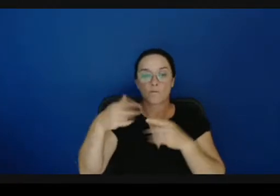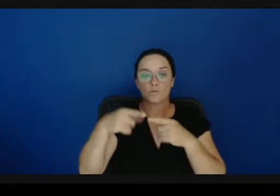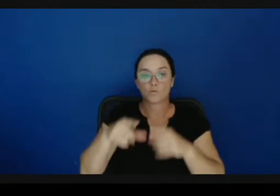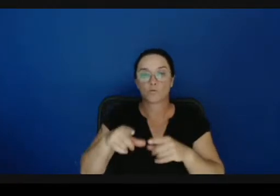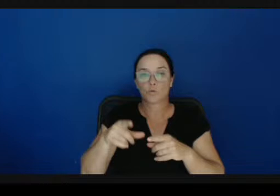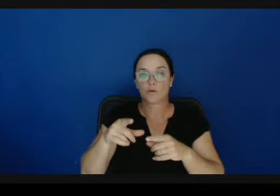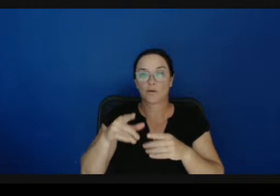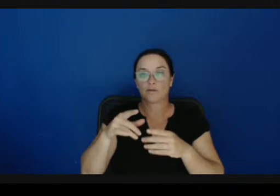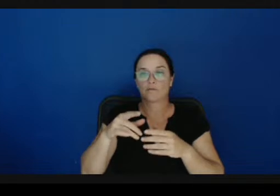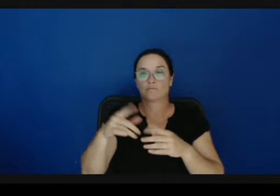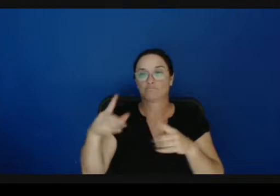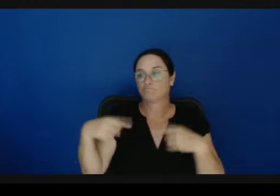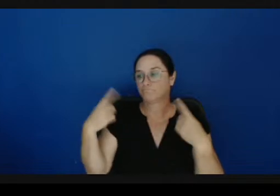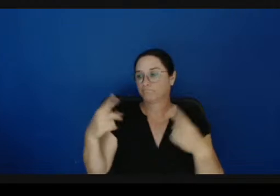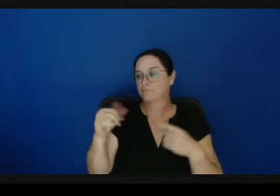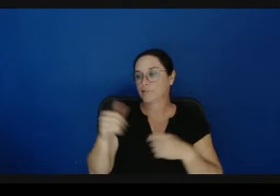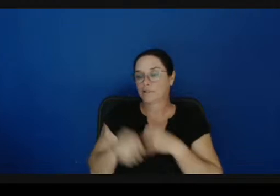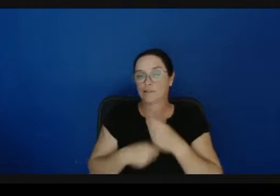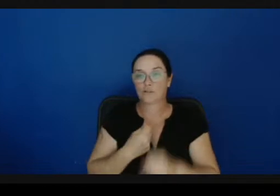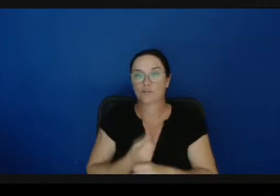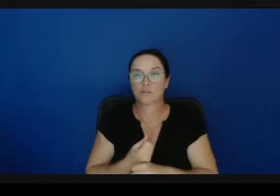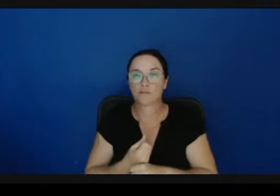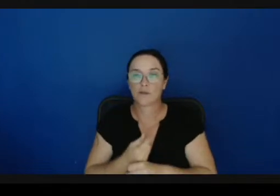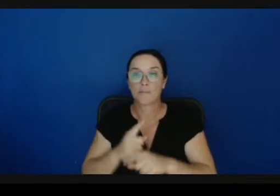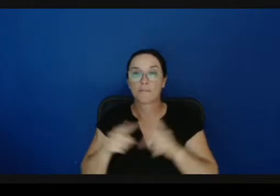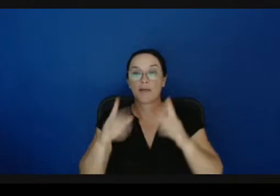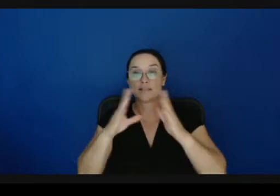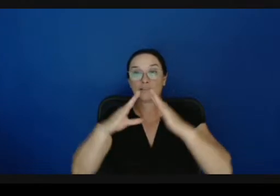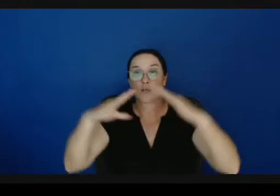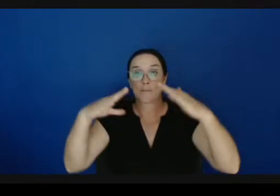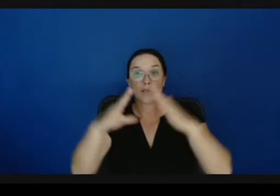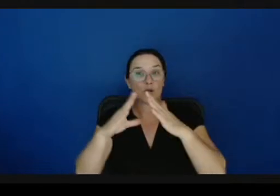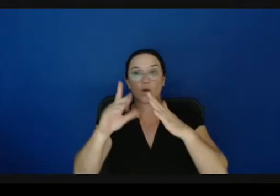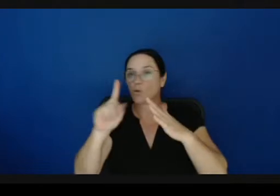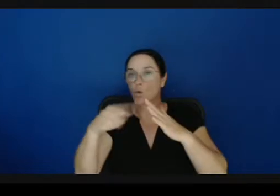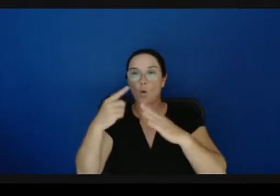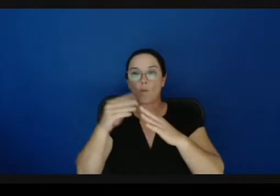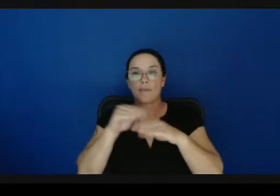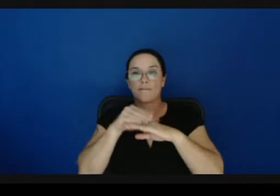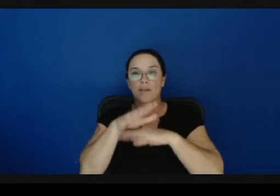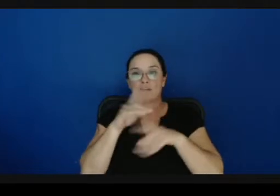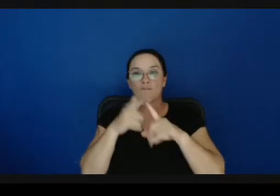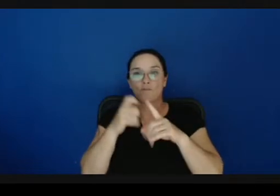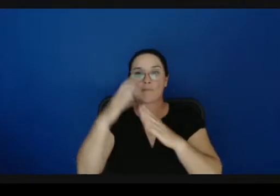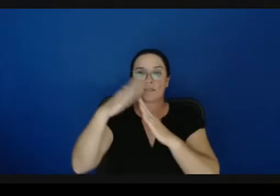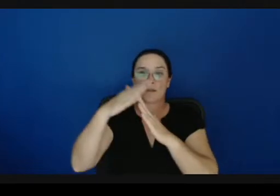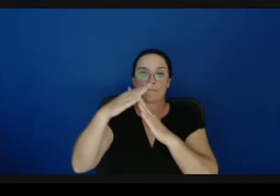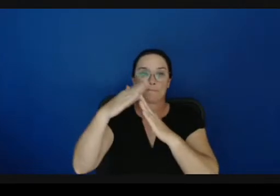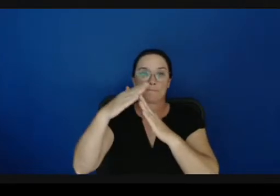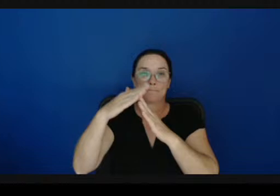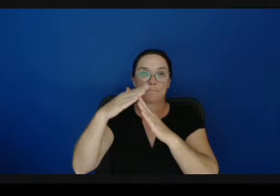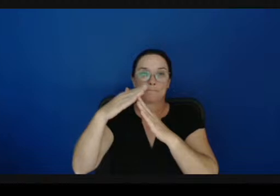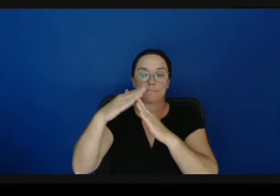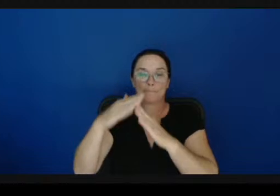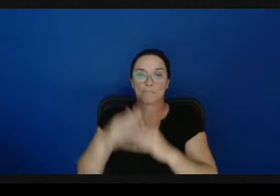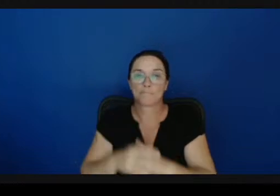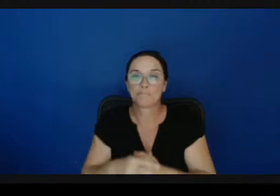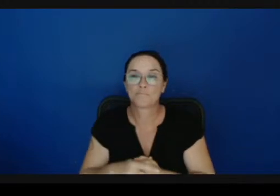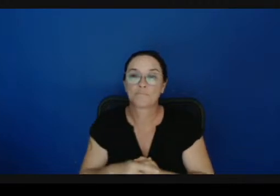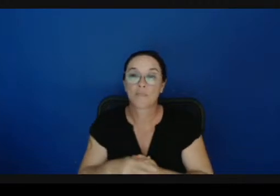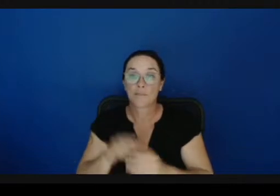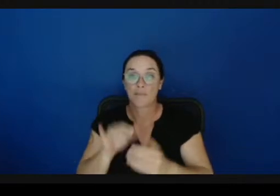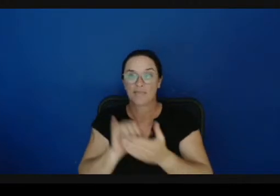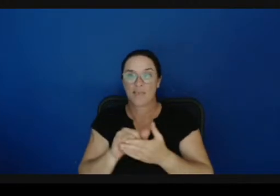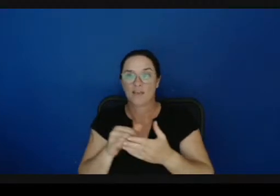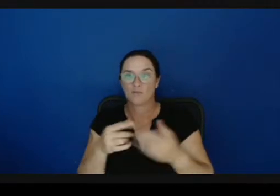meter. Tilt meter only responds to the upper one up here, right? Nothing else. The GPS will detect this movement from the lower one, but that's where all the action has